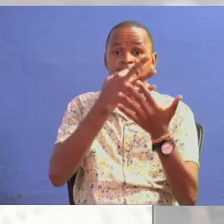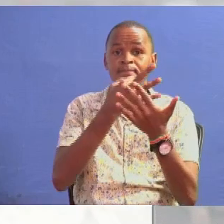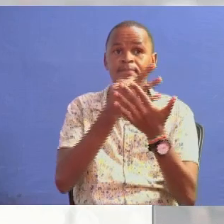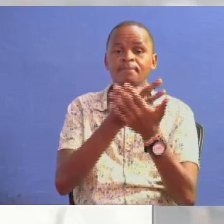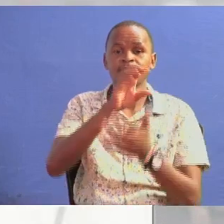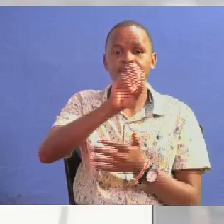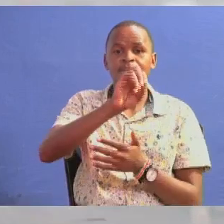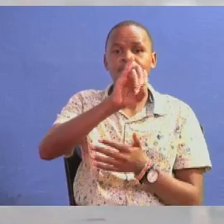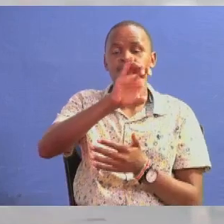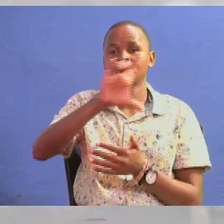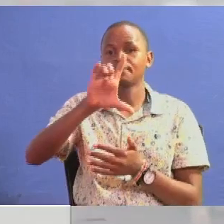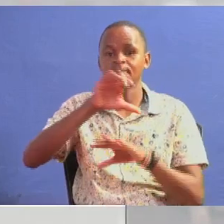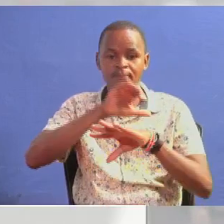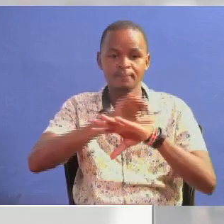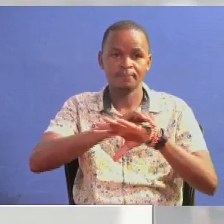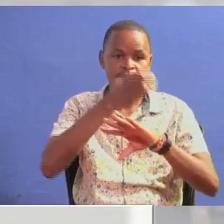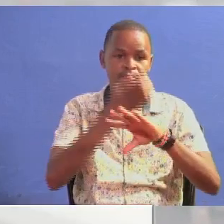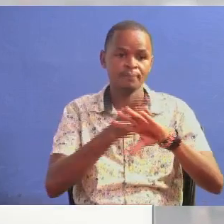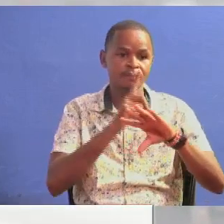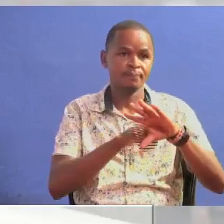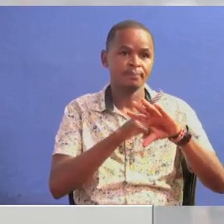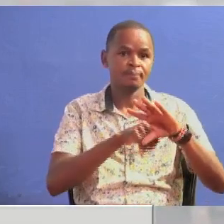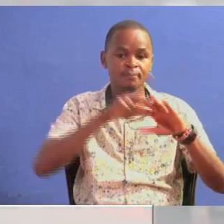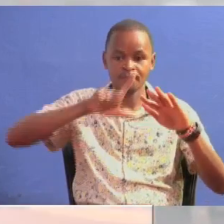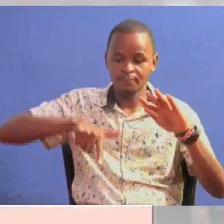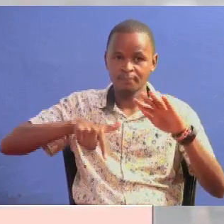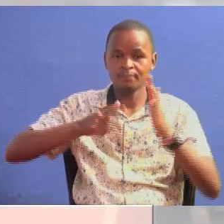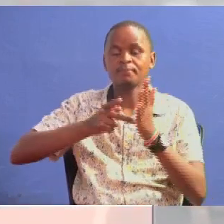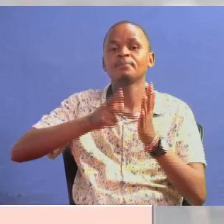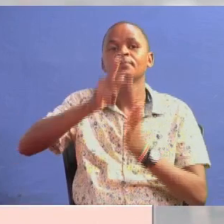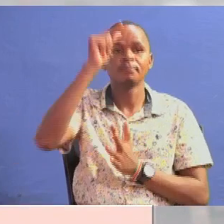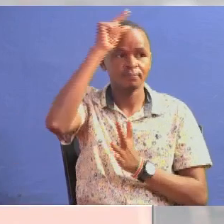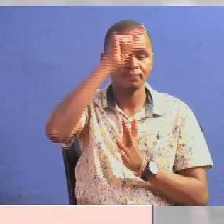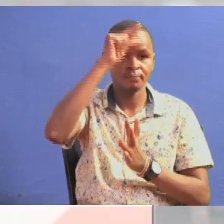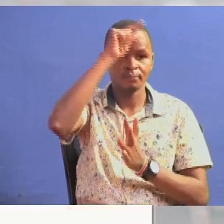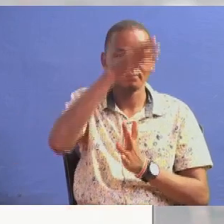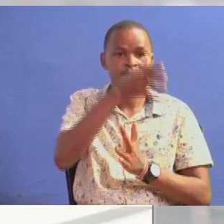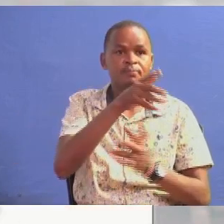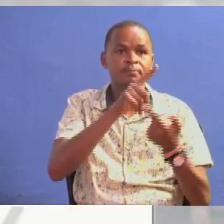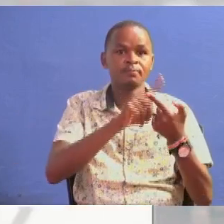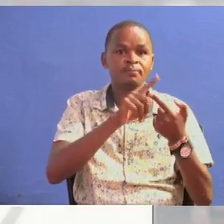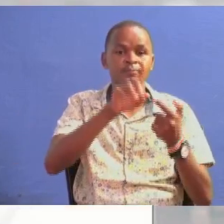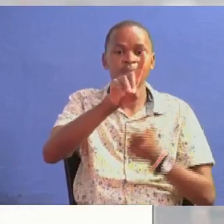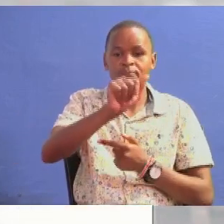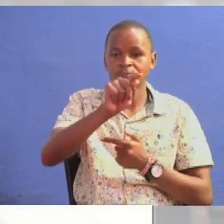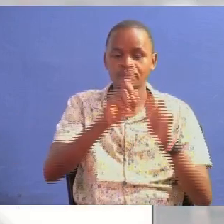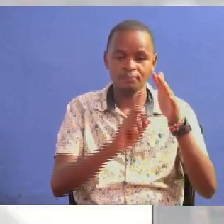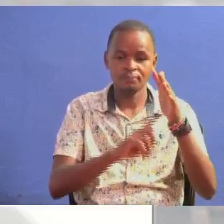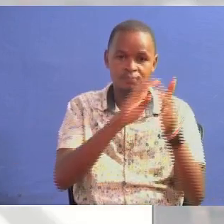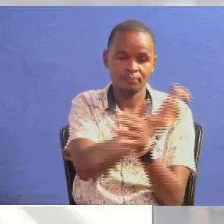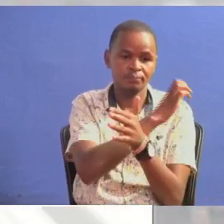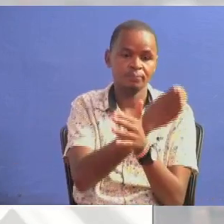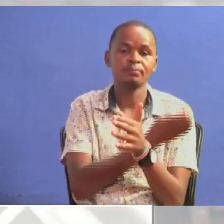local matters, oil marketers are facing a hard time due to late payment by the government. This is according to data from the Ministry of